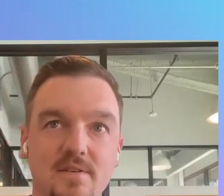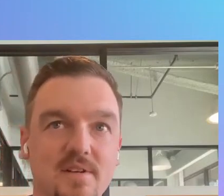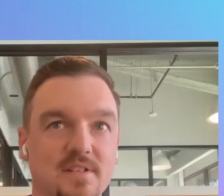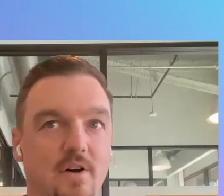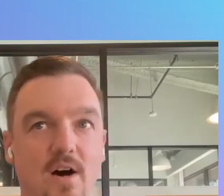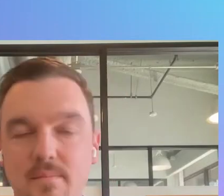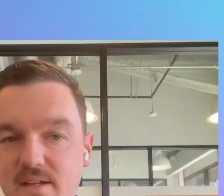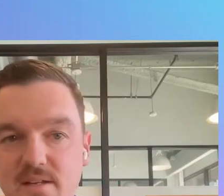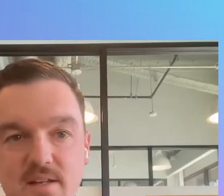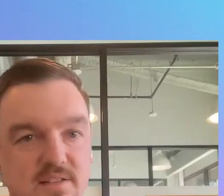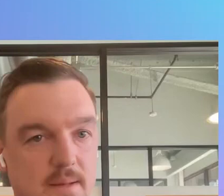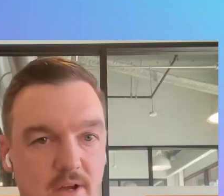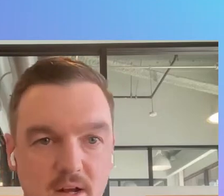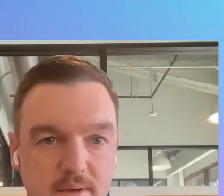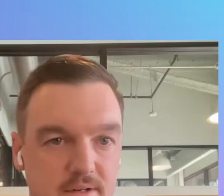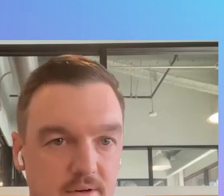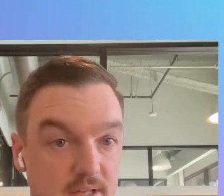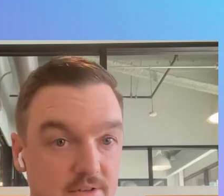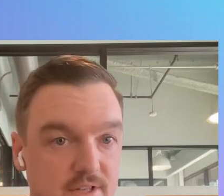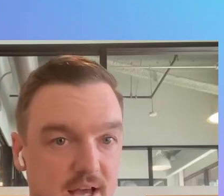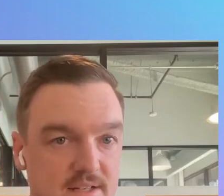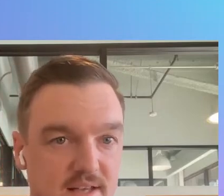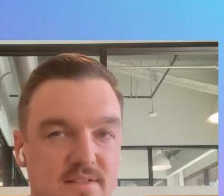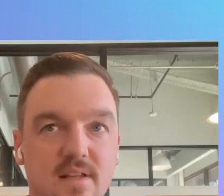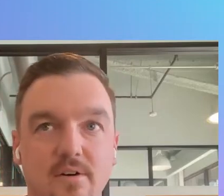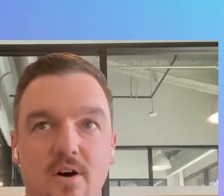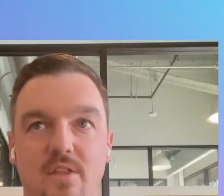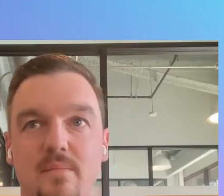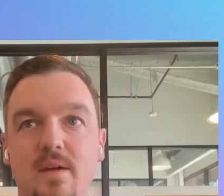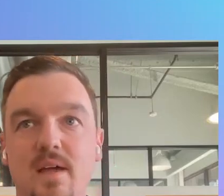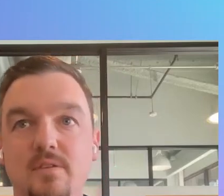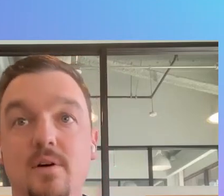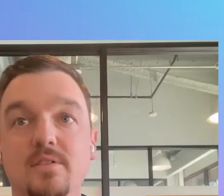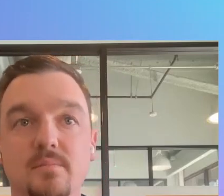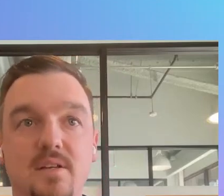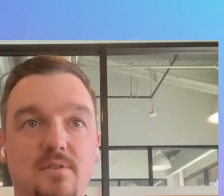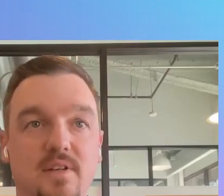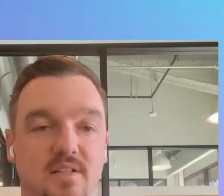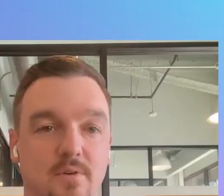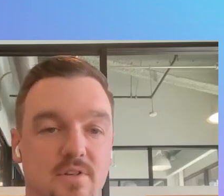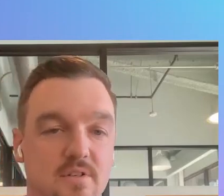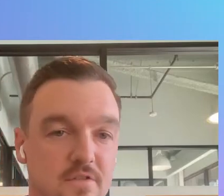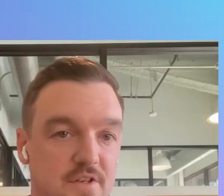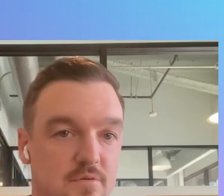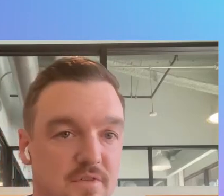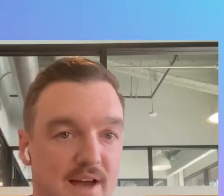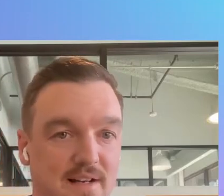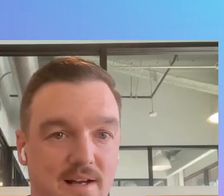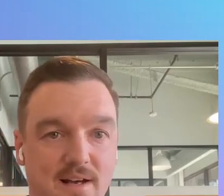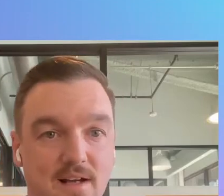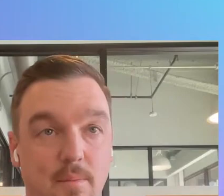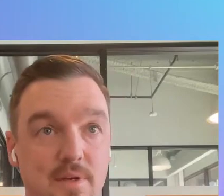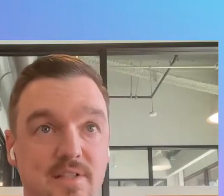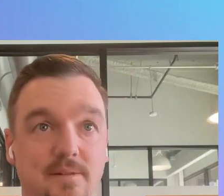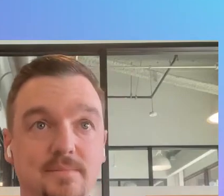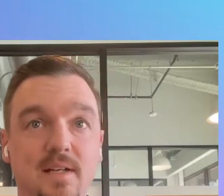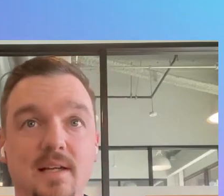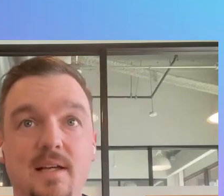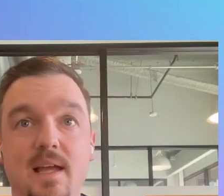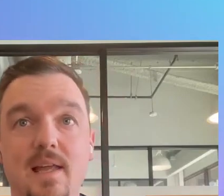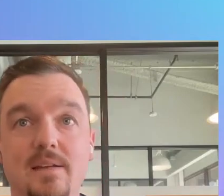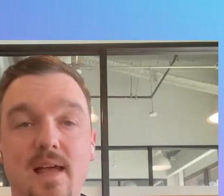a series of automated, semi-automated, or intelligent guided tests, I'll call them, as well as some manual testing, which is a new feature we've added a couple weeks